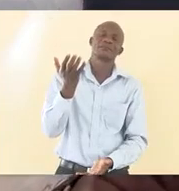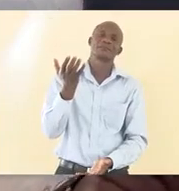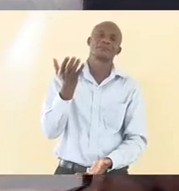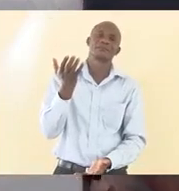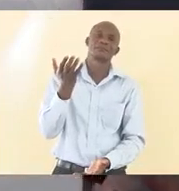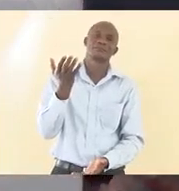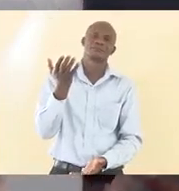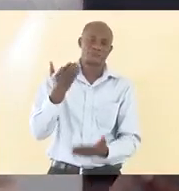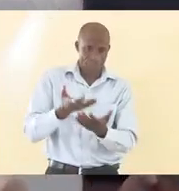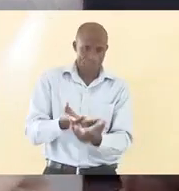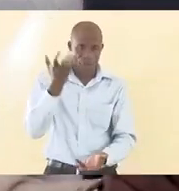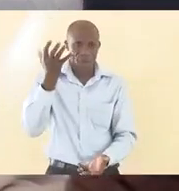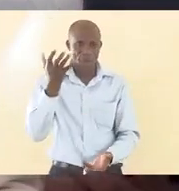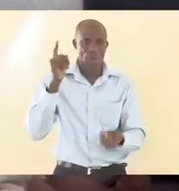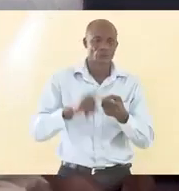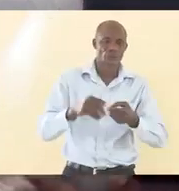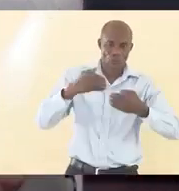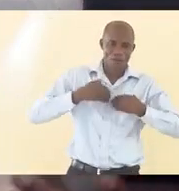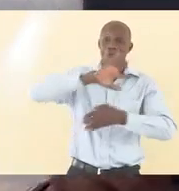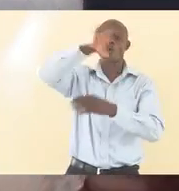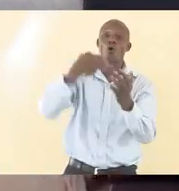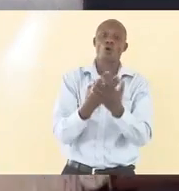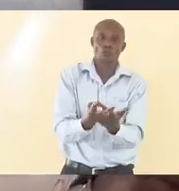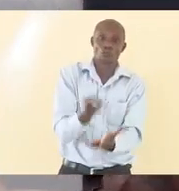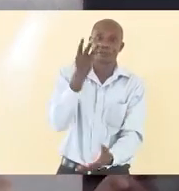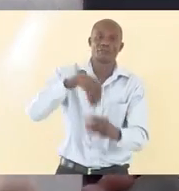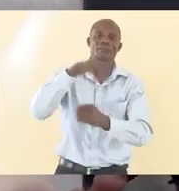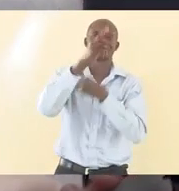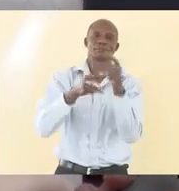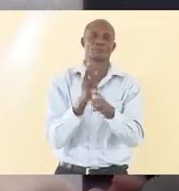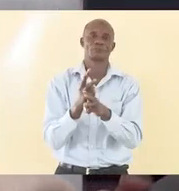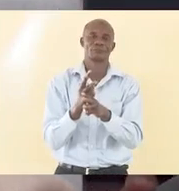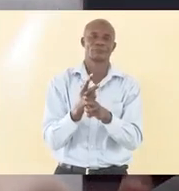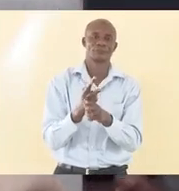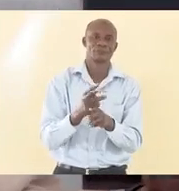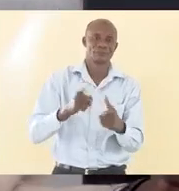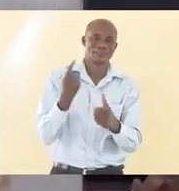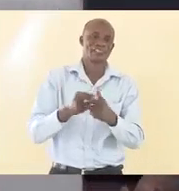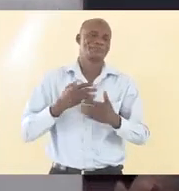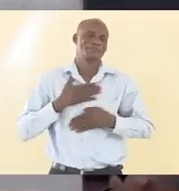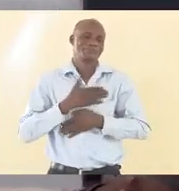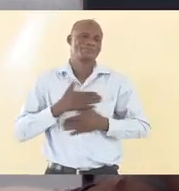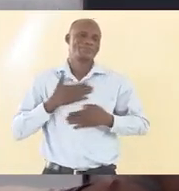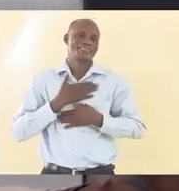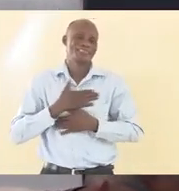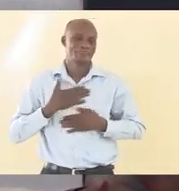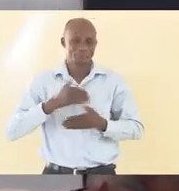riches. Riches. To have all the wealth in the world. And then